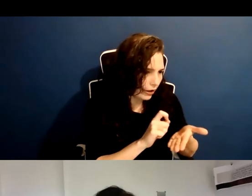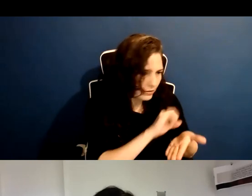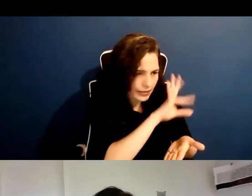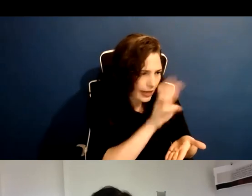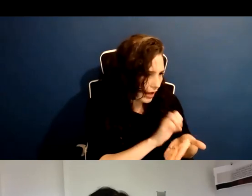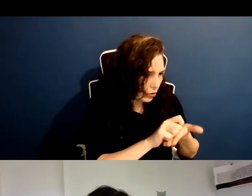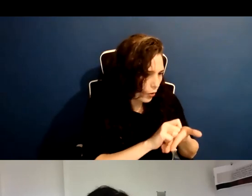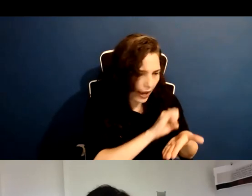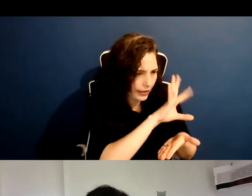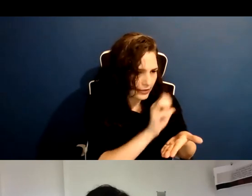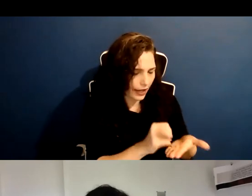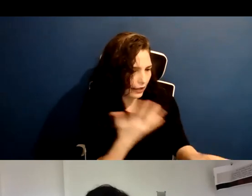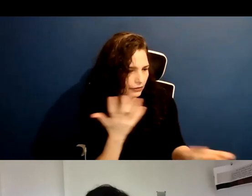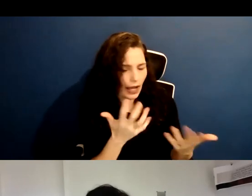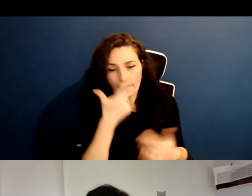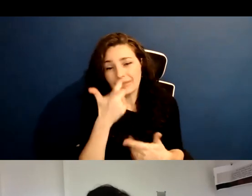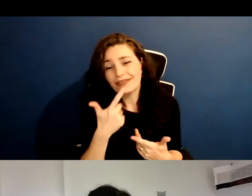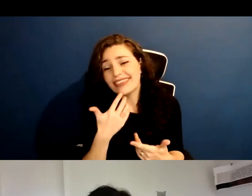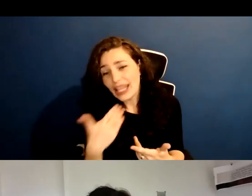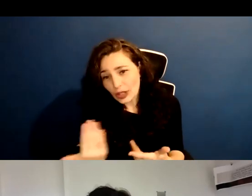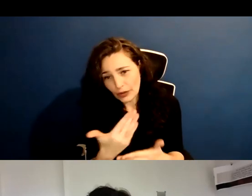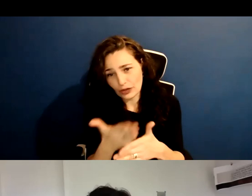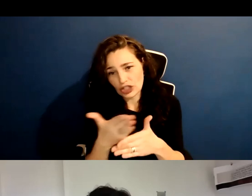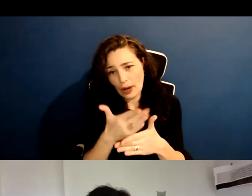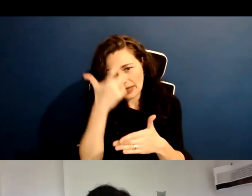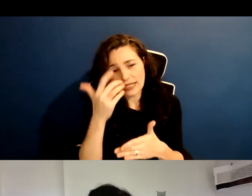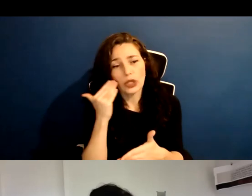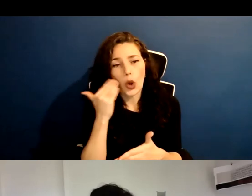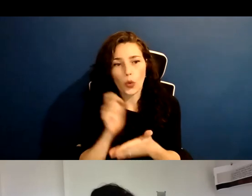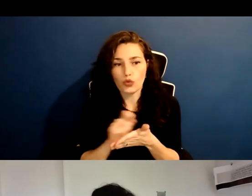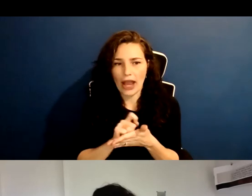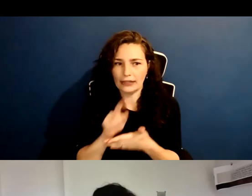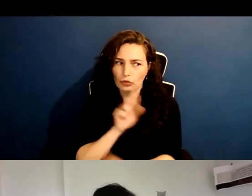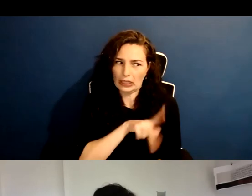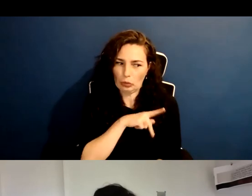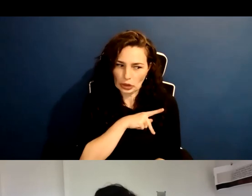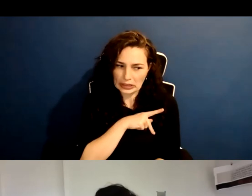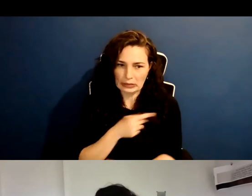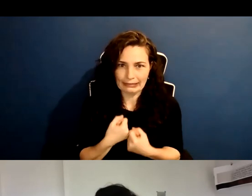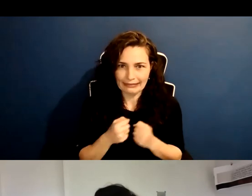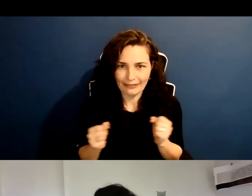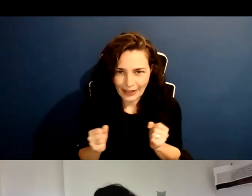sharing, because writing is such a vulnerable, personal thing. So I want to